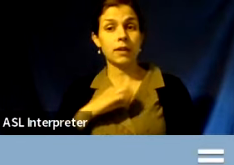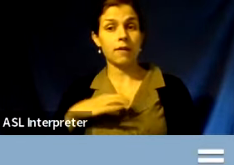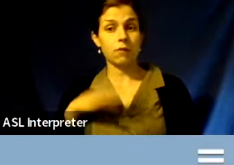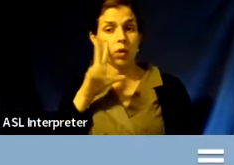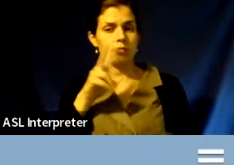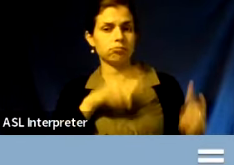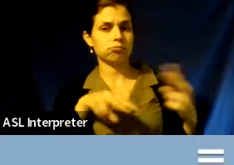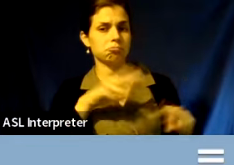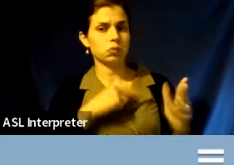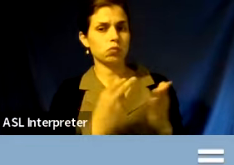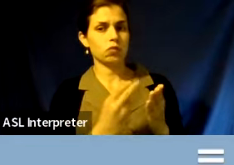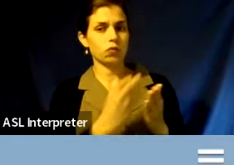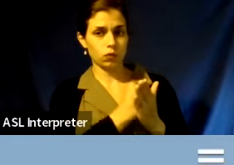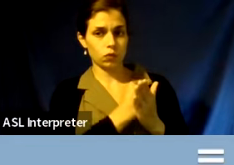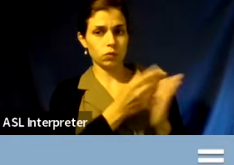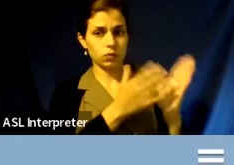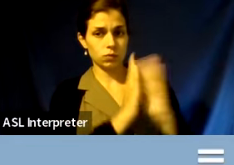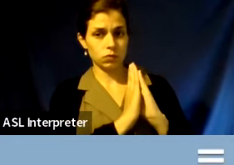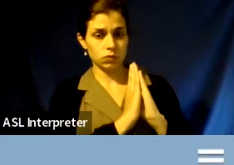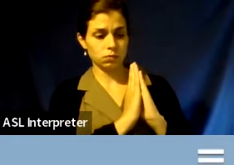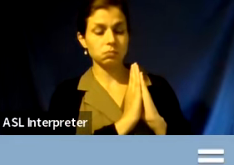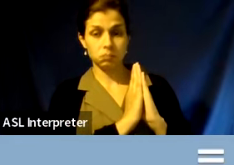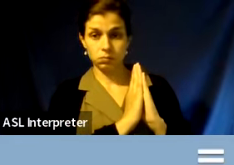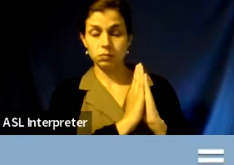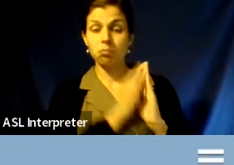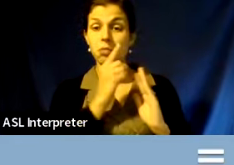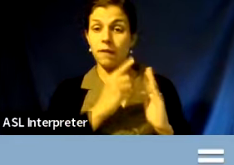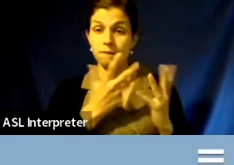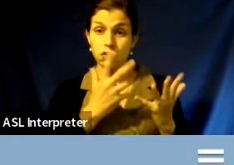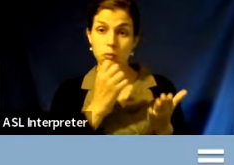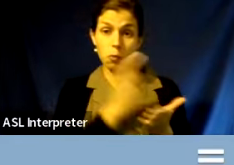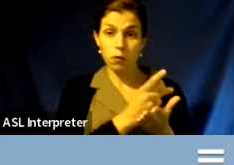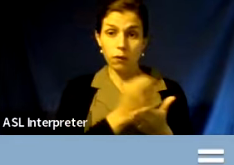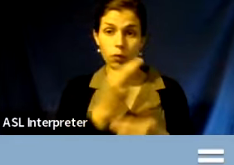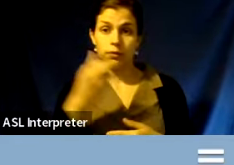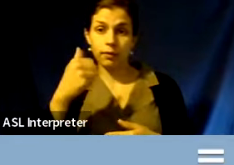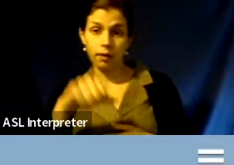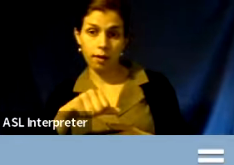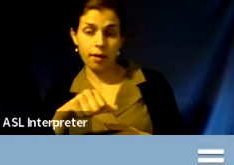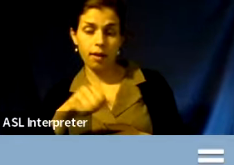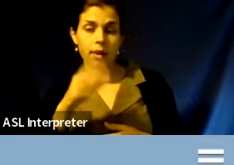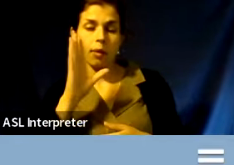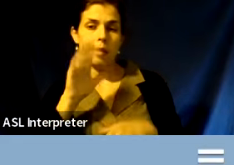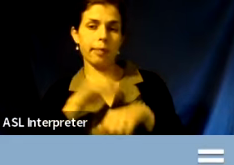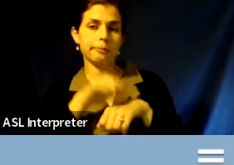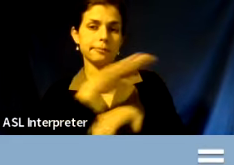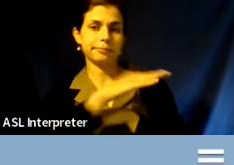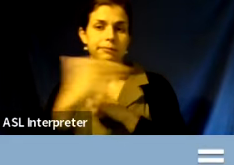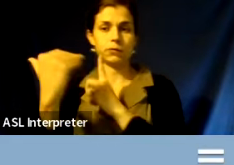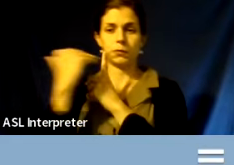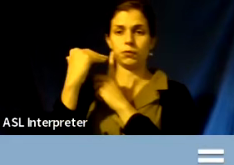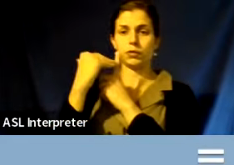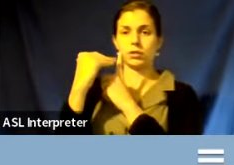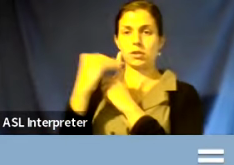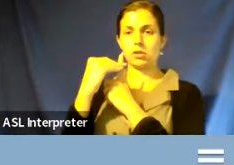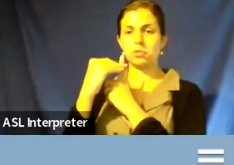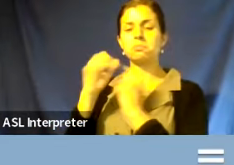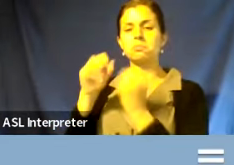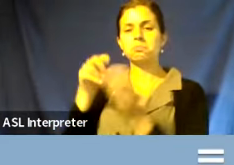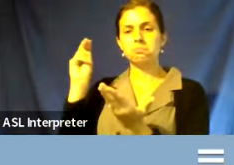and when they process it, you will get notification that it's been acknowledged. You'll get